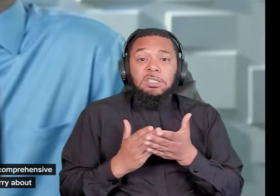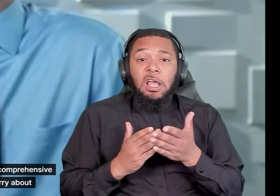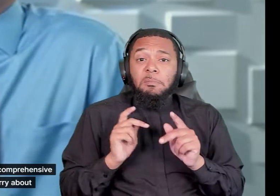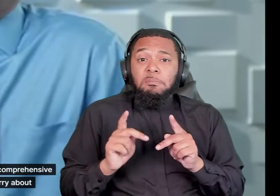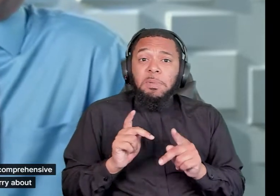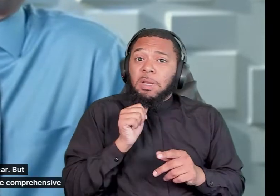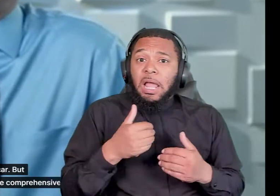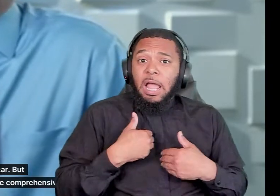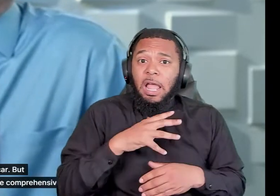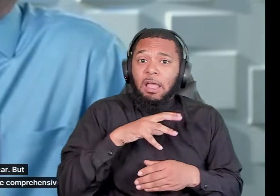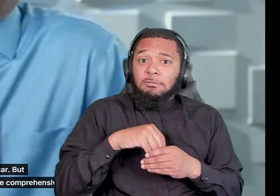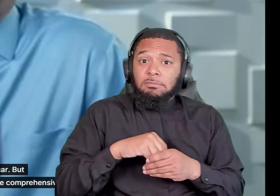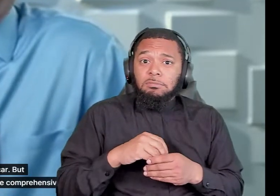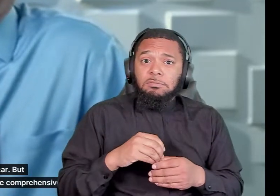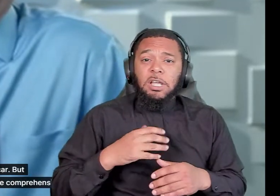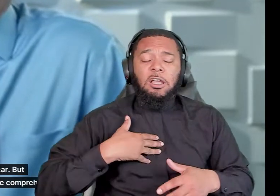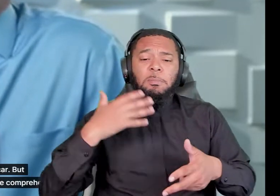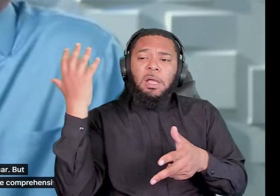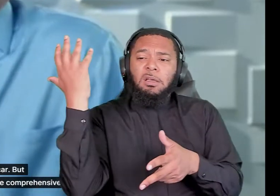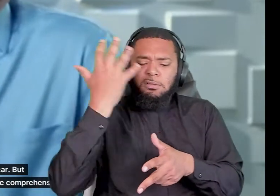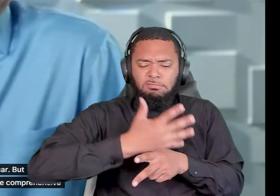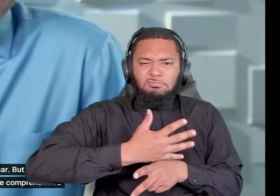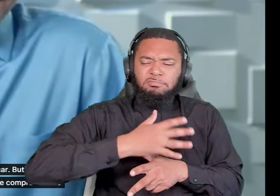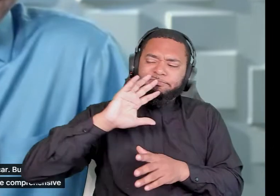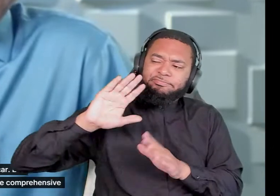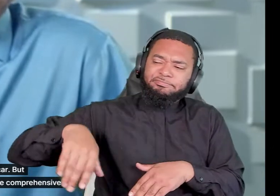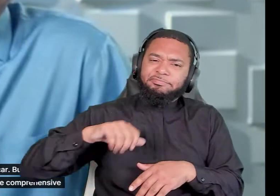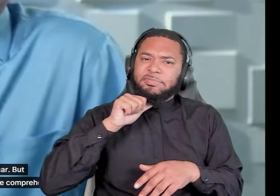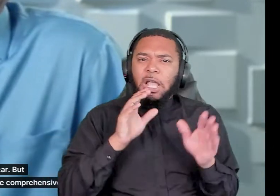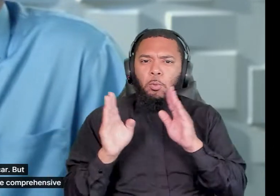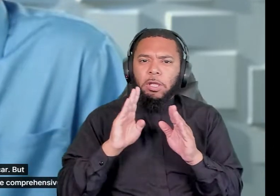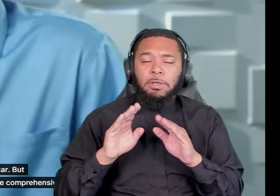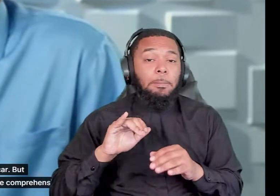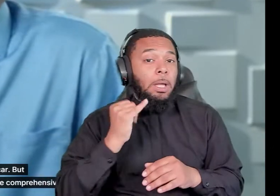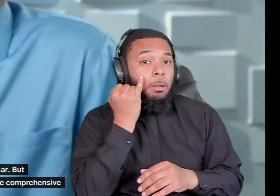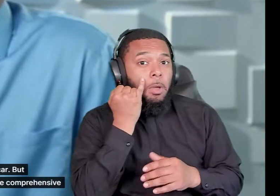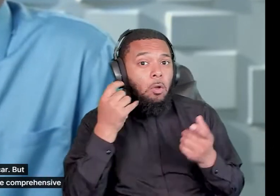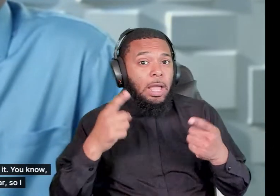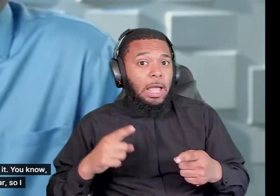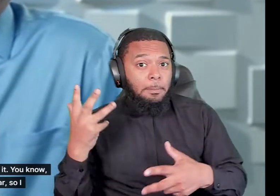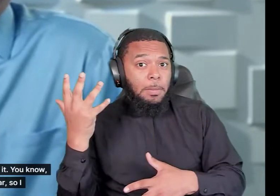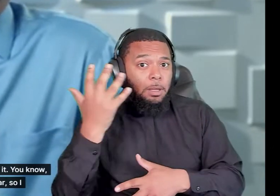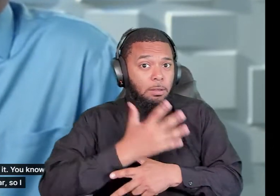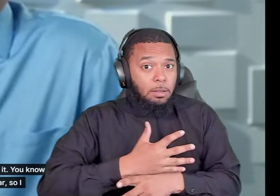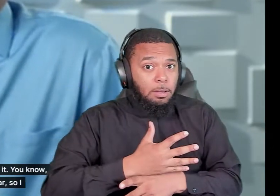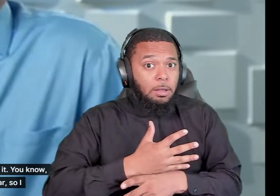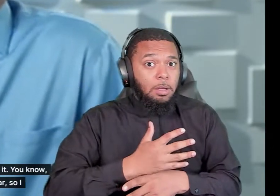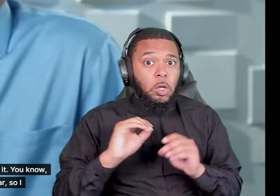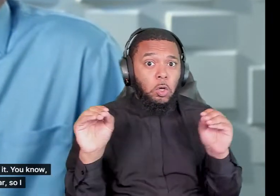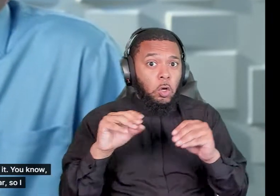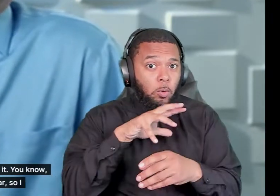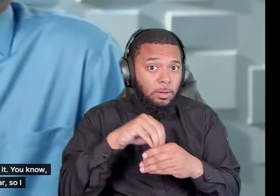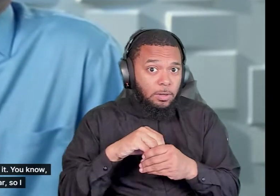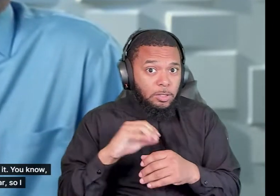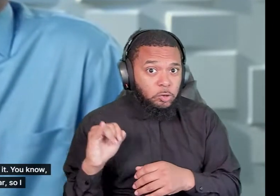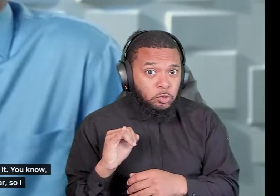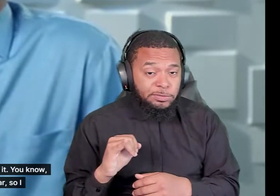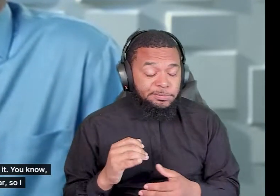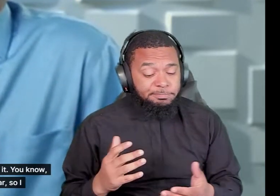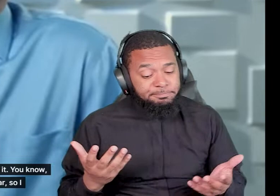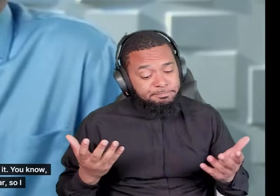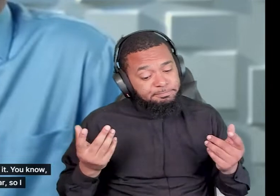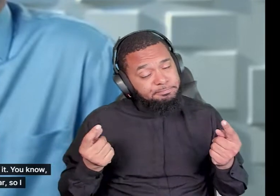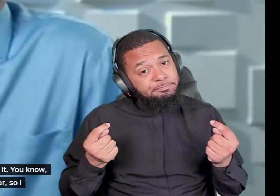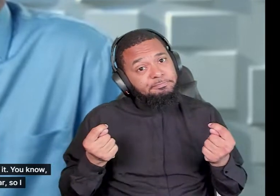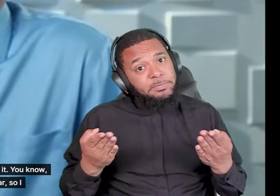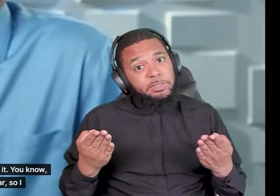that I'm not going to worry about a tree falling on my car. But if it happens and you don't have comprehensive auto insurance, well,